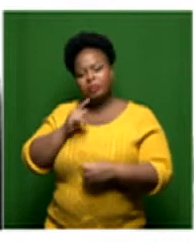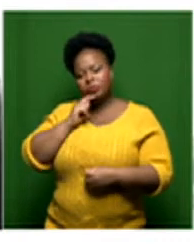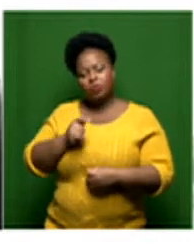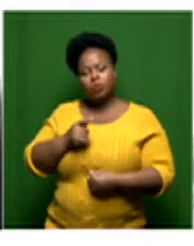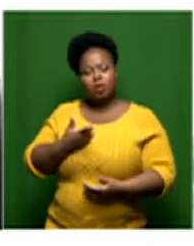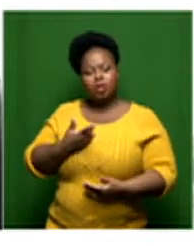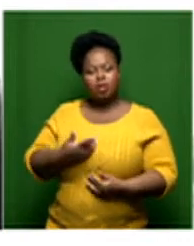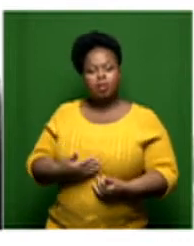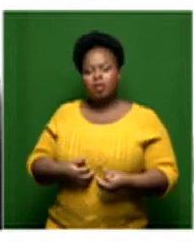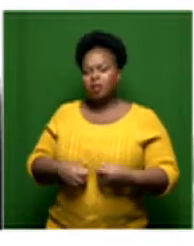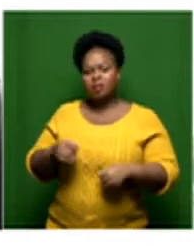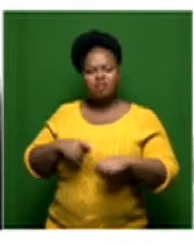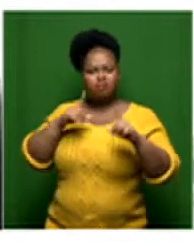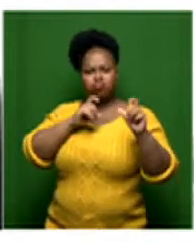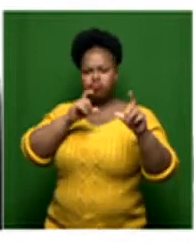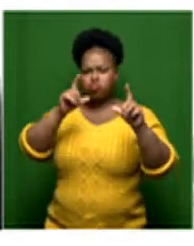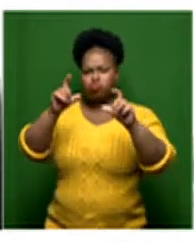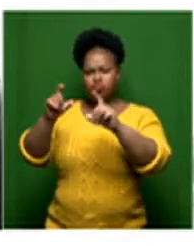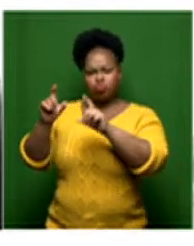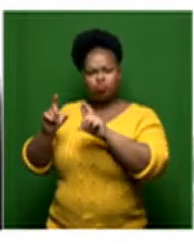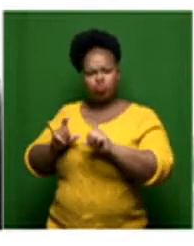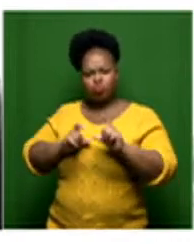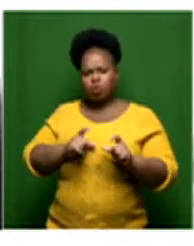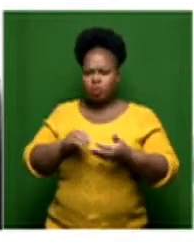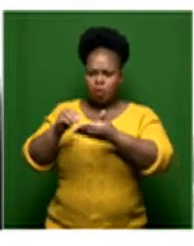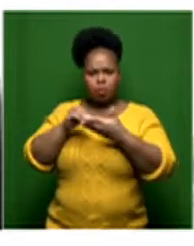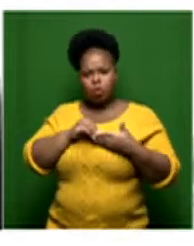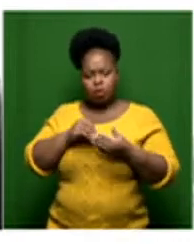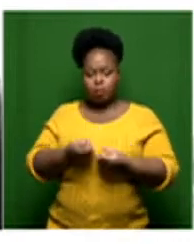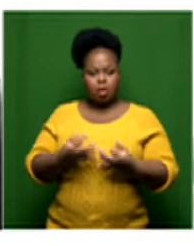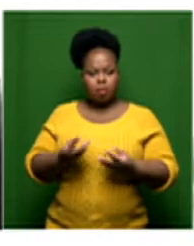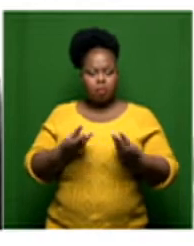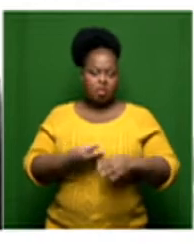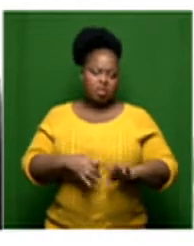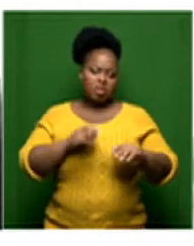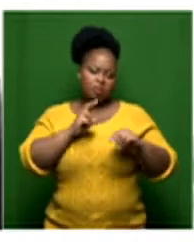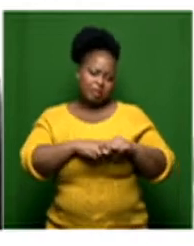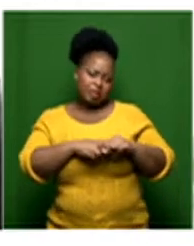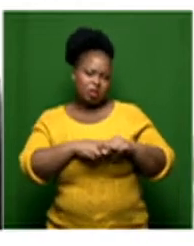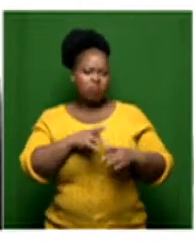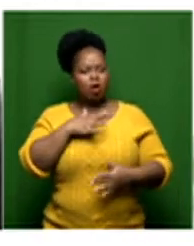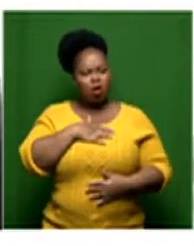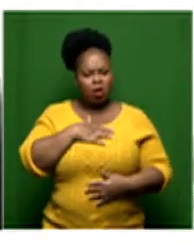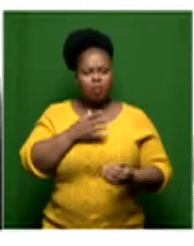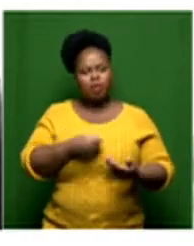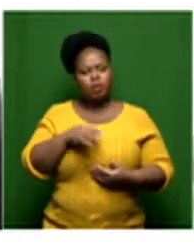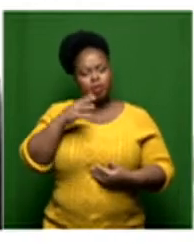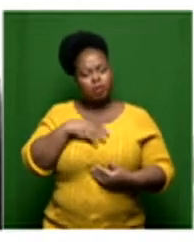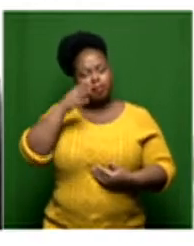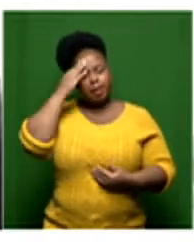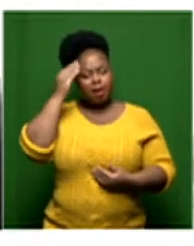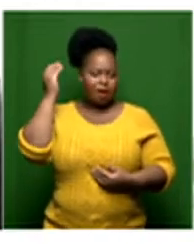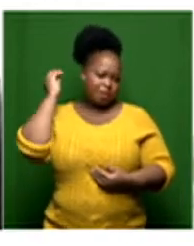they brought a whole lot of photographs. Most people come, they sit with you. He found all of the